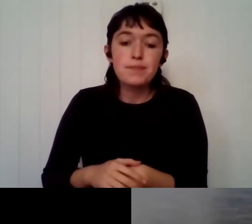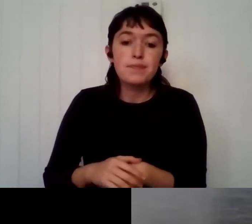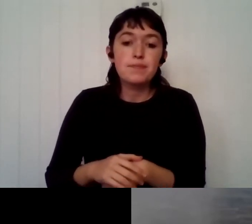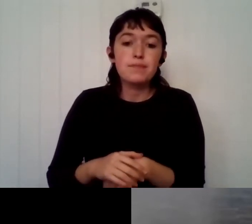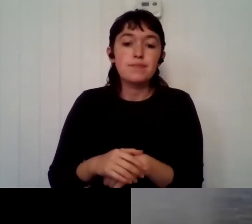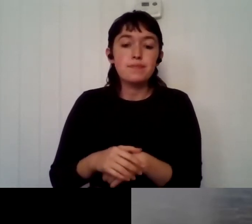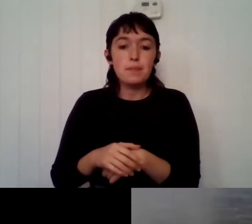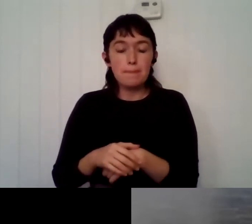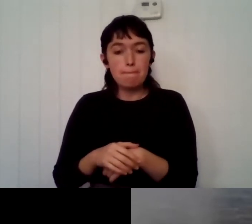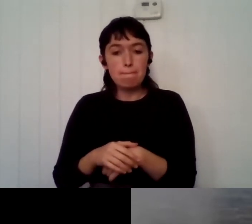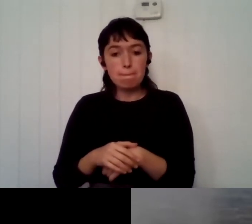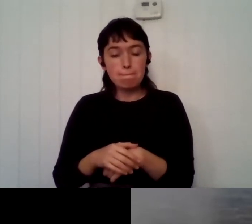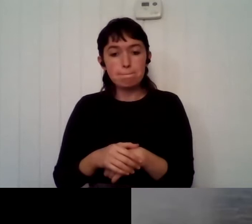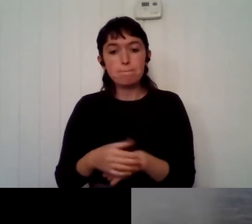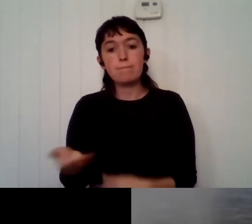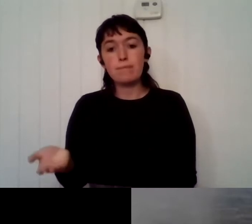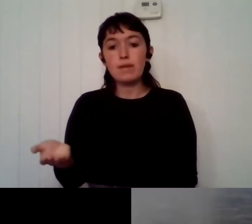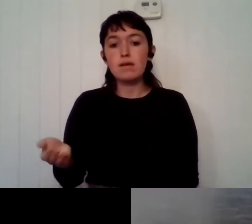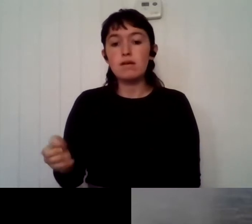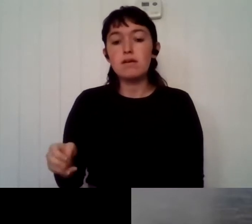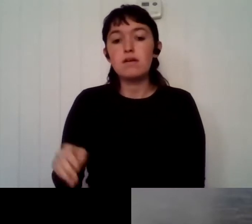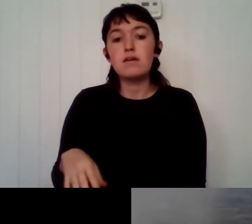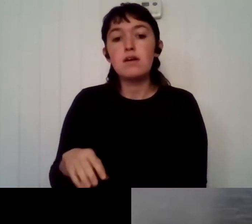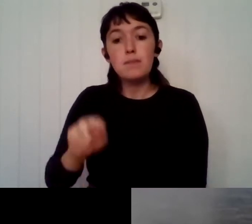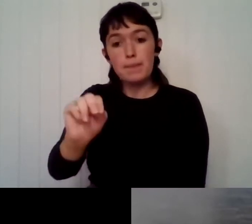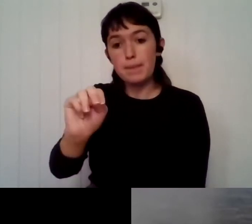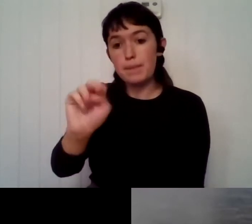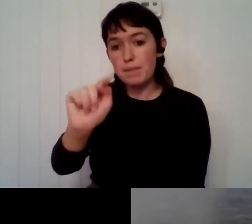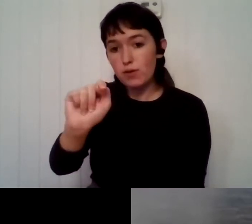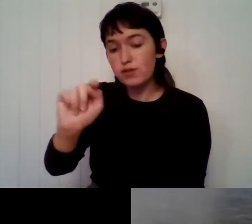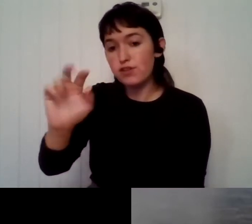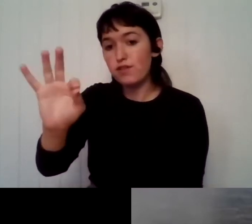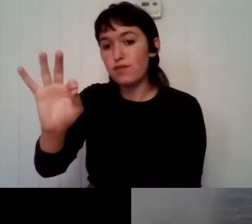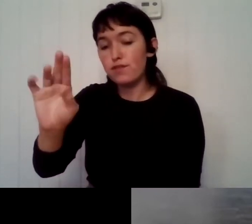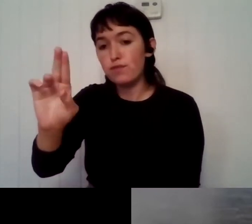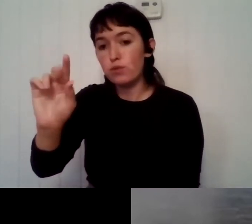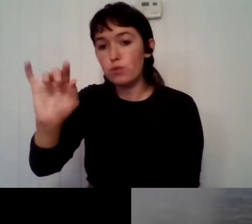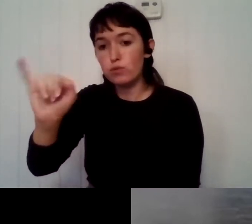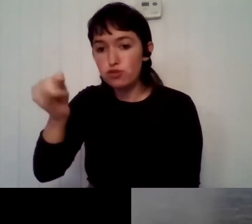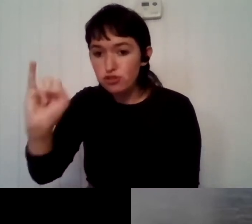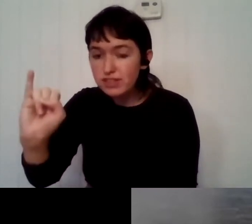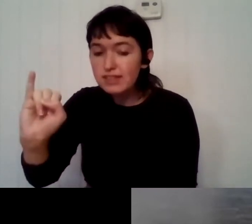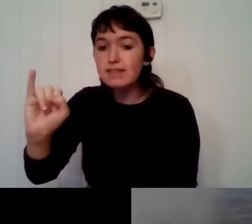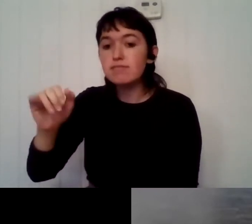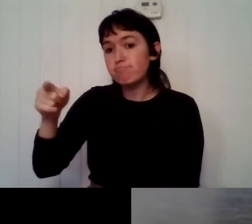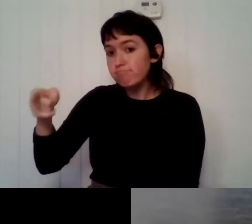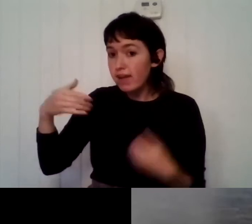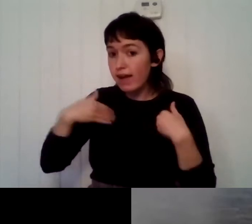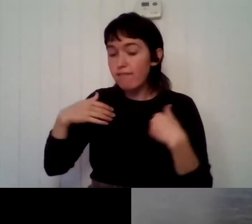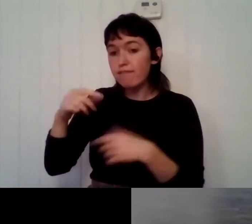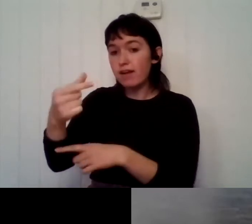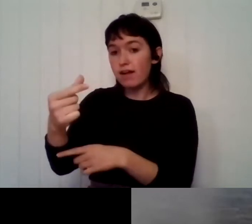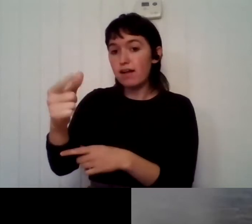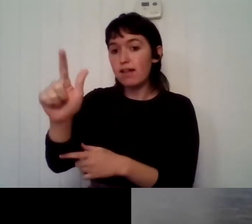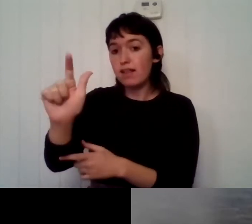another famous volcano, like for example, Mount Fuji in Japan. Those all have glaciers. So, for example, this one